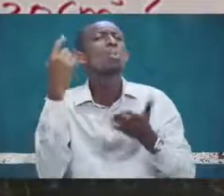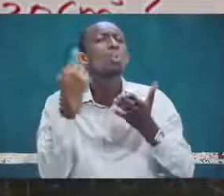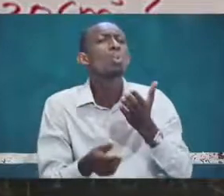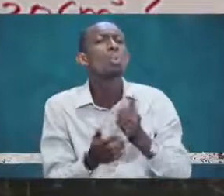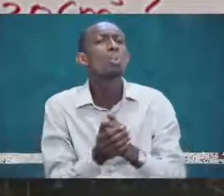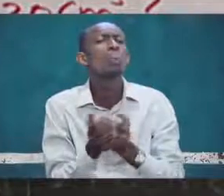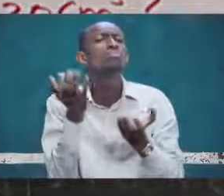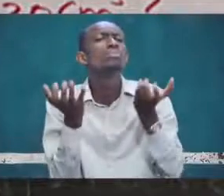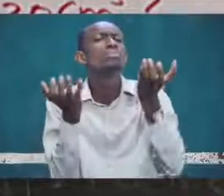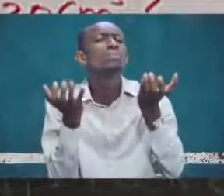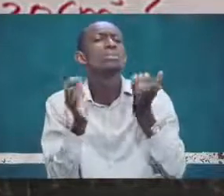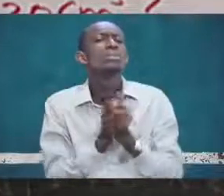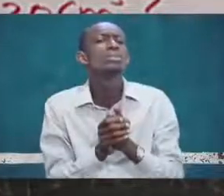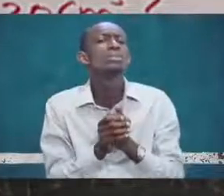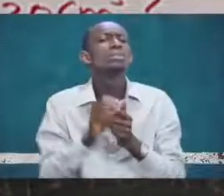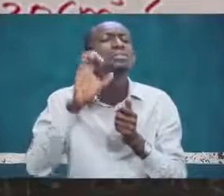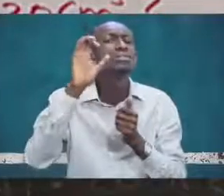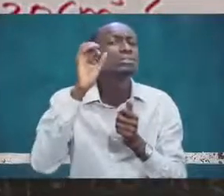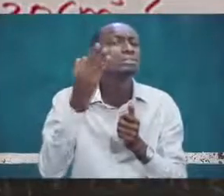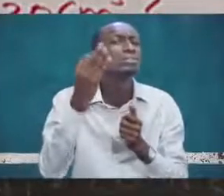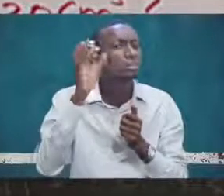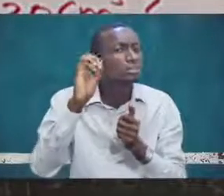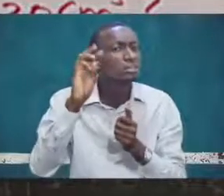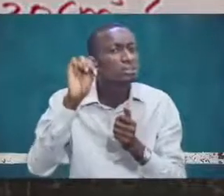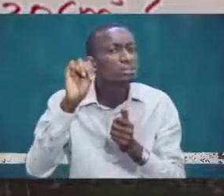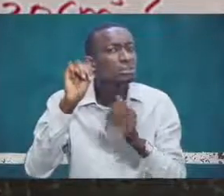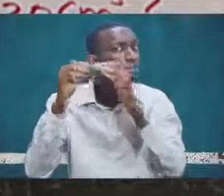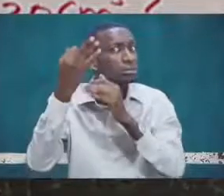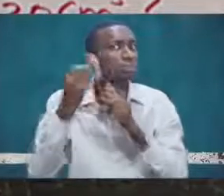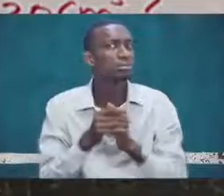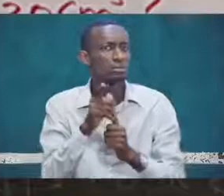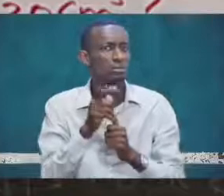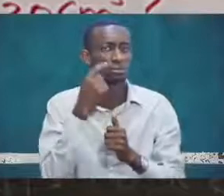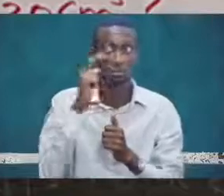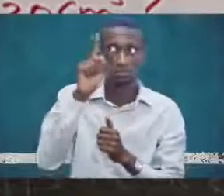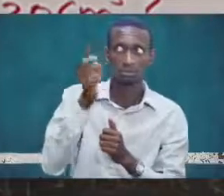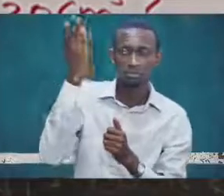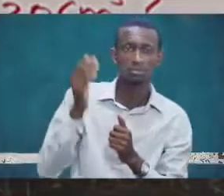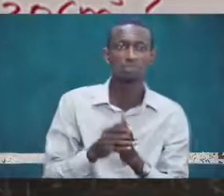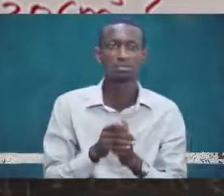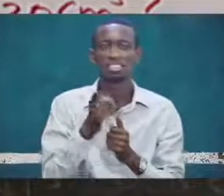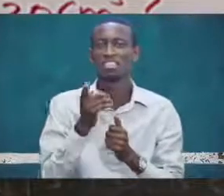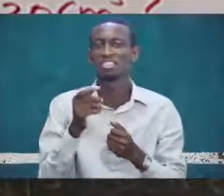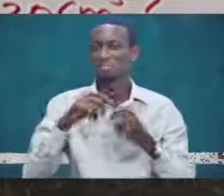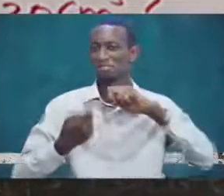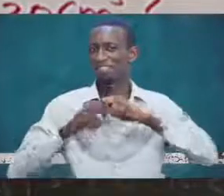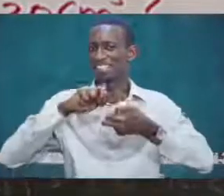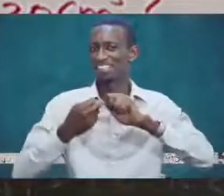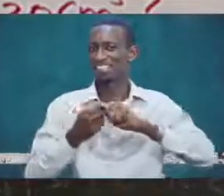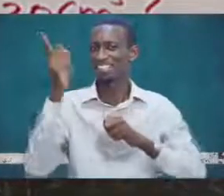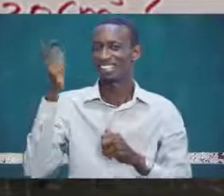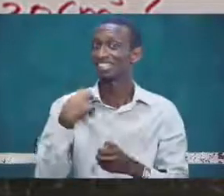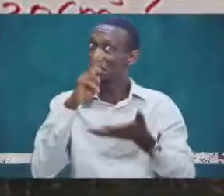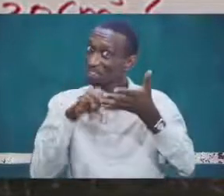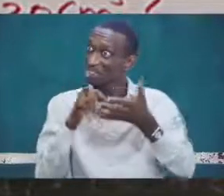centimeter cubed? The mass of that one, I guess, as you look at this question, it is in physics. As I'm